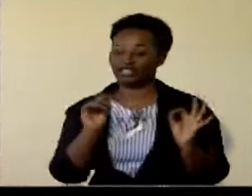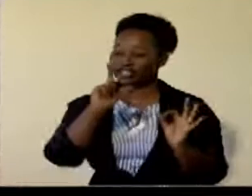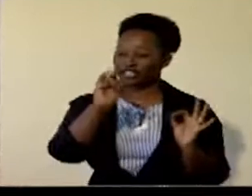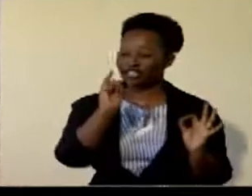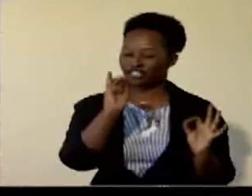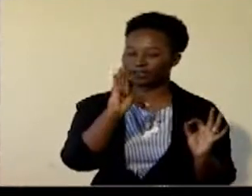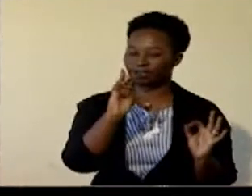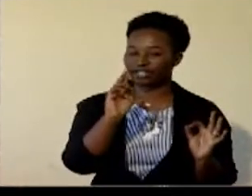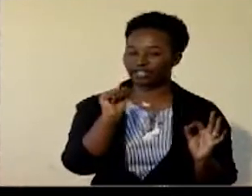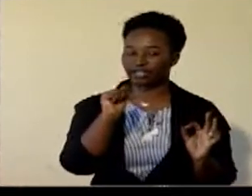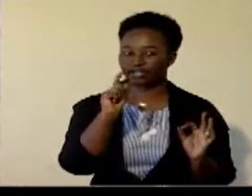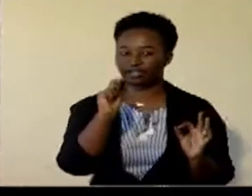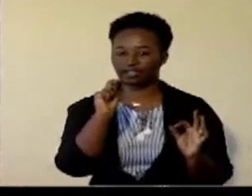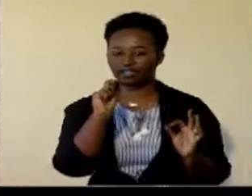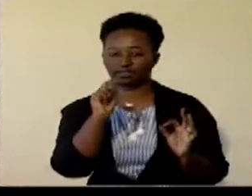refers to the removal